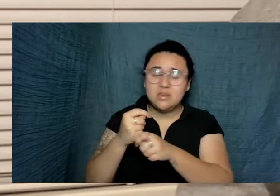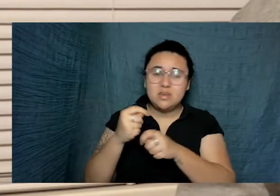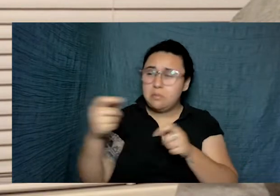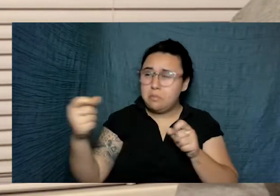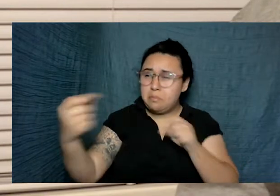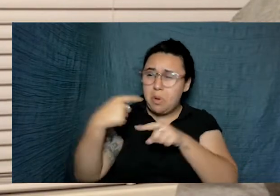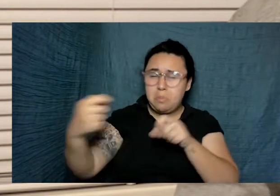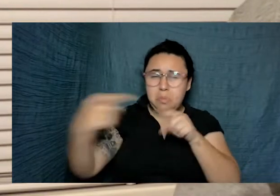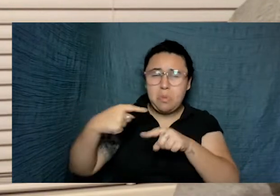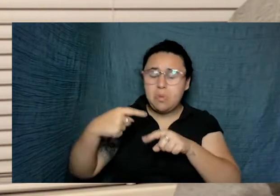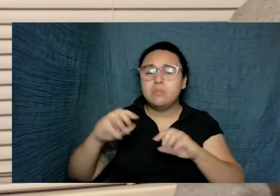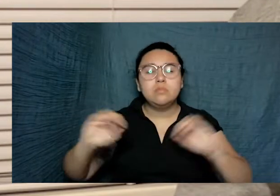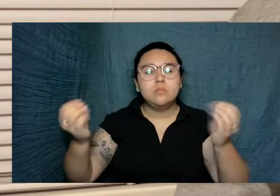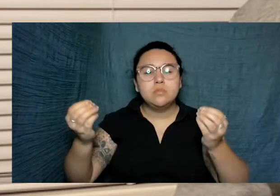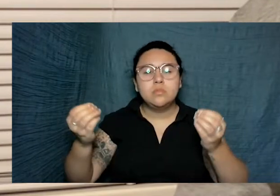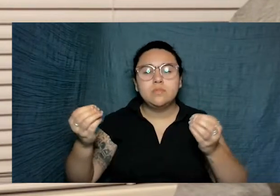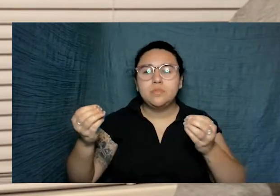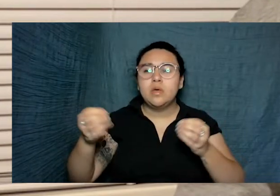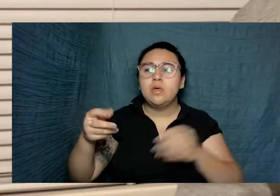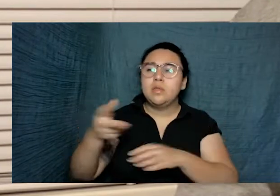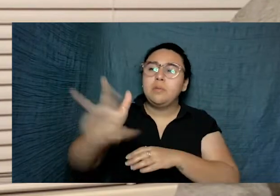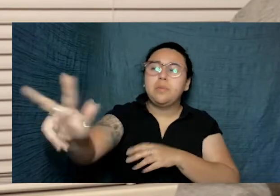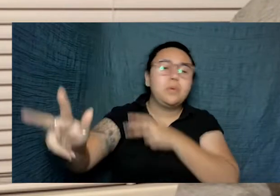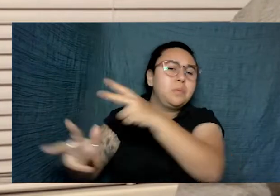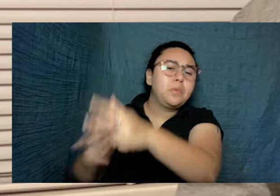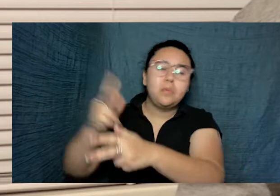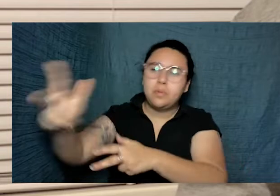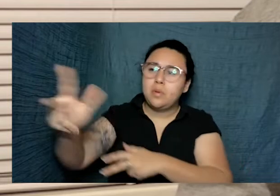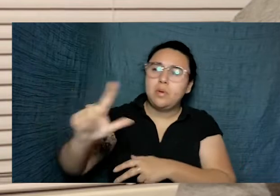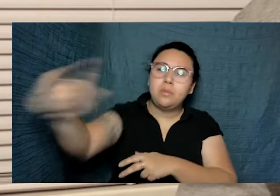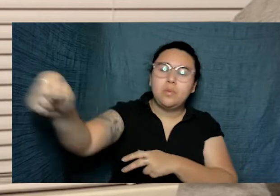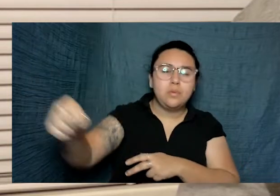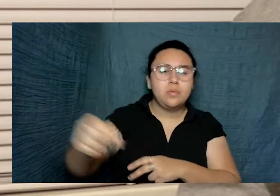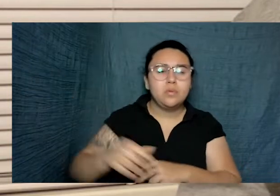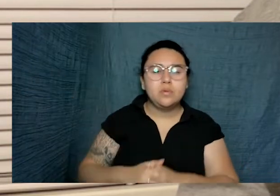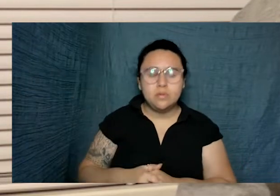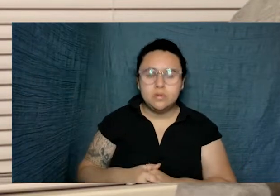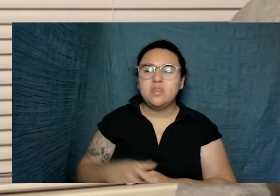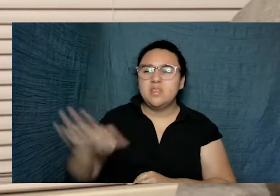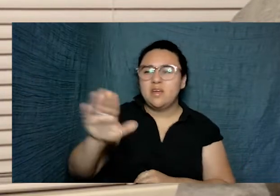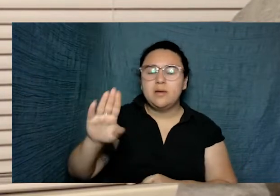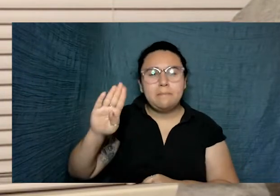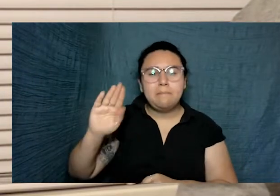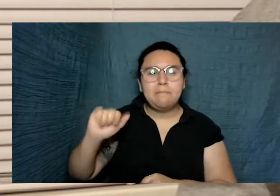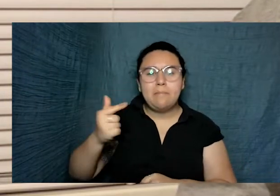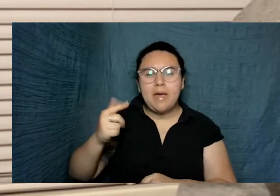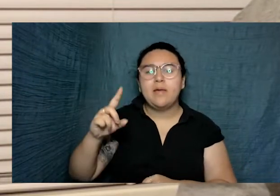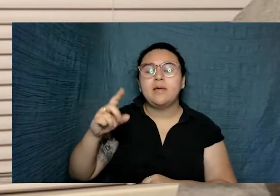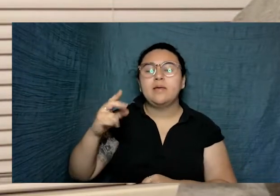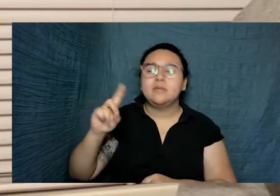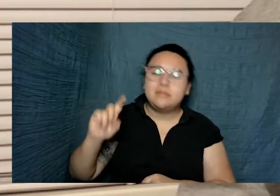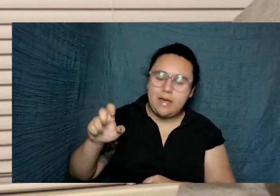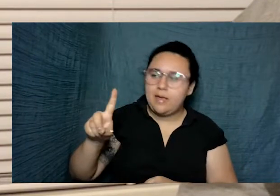didn't exchange fire. And the convoy barreled south, disappearing through the anciently crumbling Baghdad gates, their crews and guns